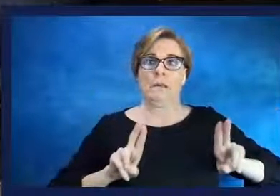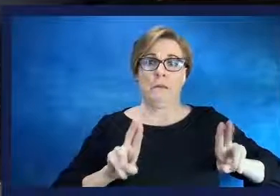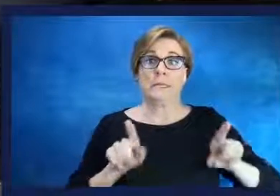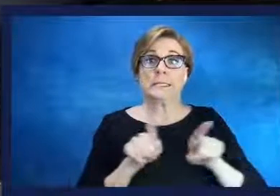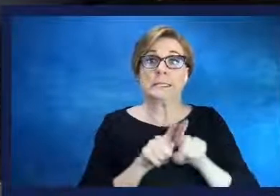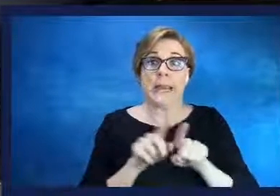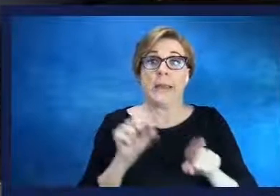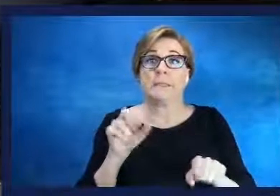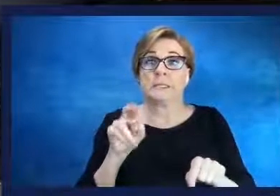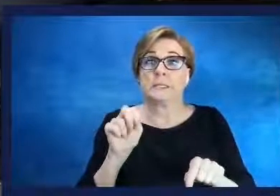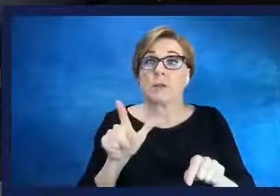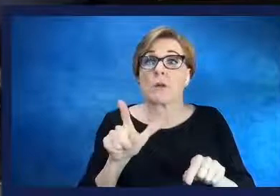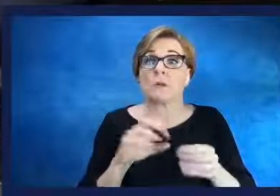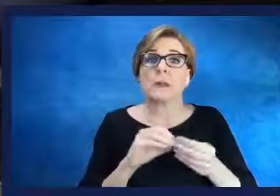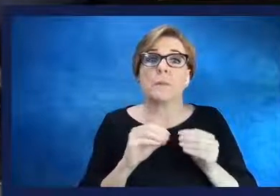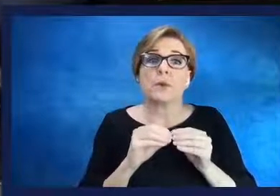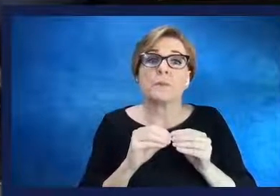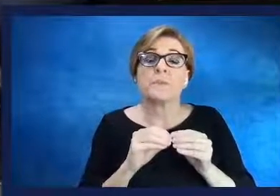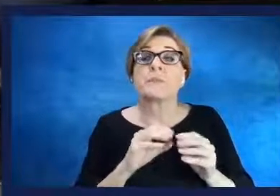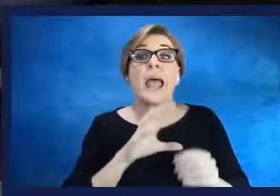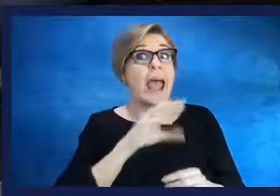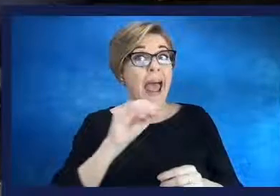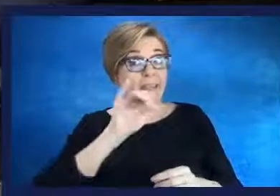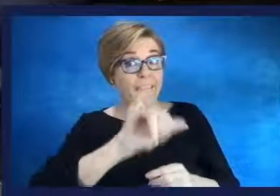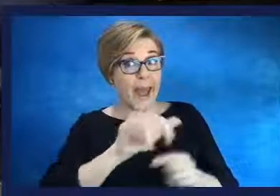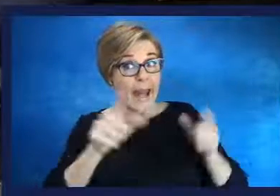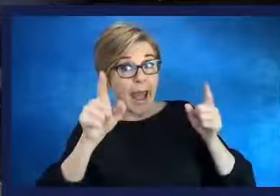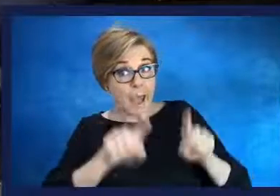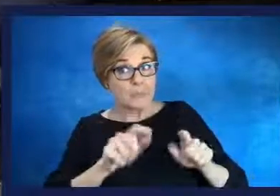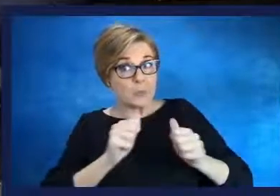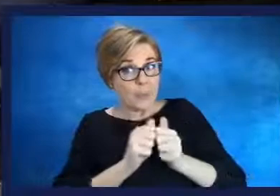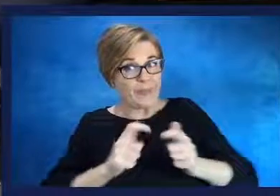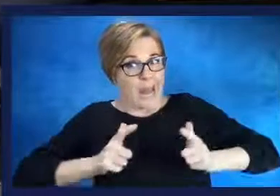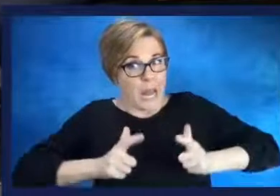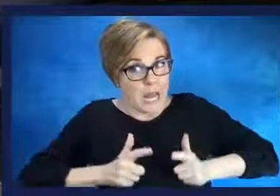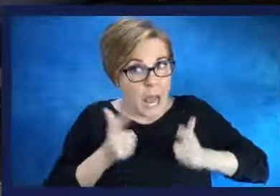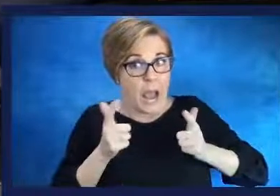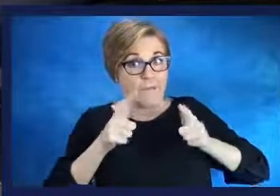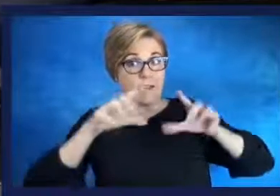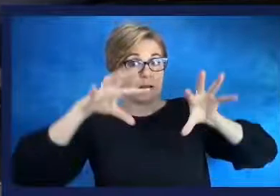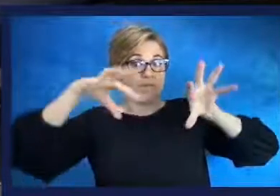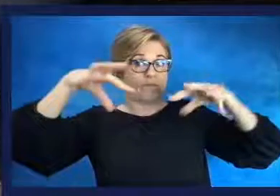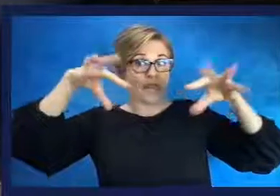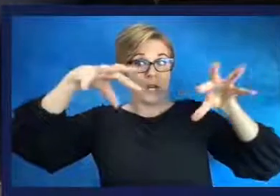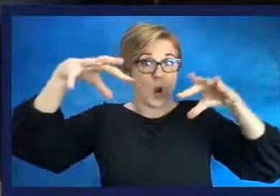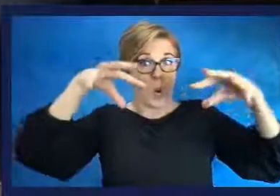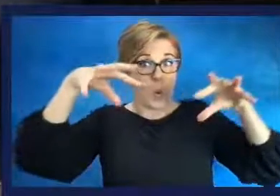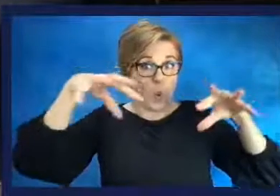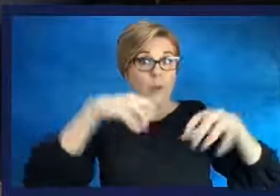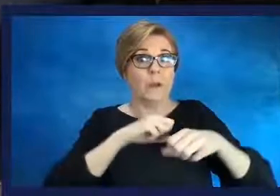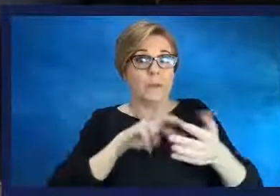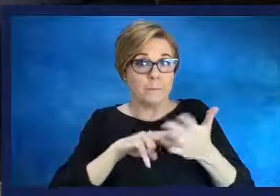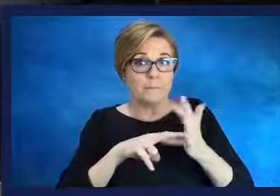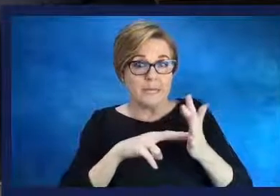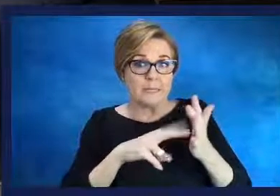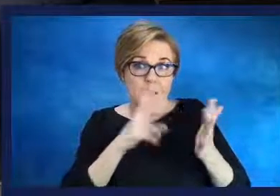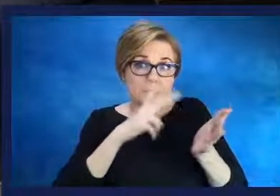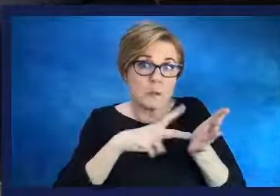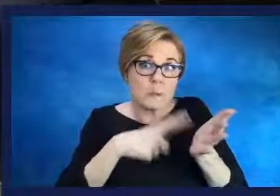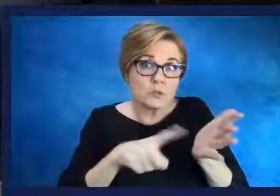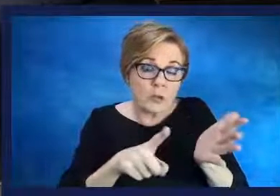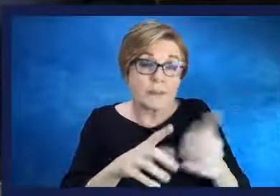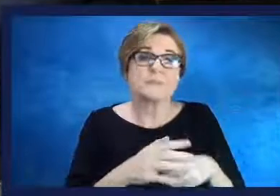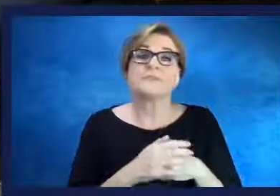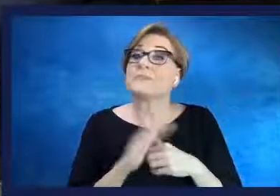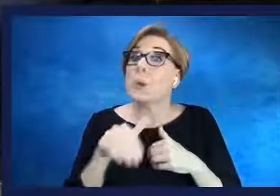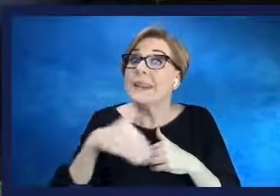the same as any other ballot. That's correct. Okay. Scott, the next question we have comes from our chat, and it